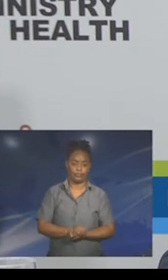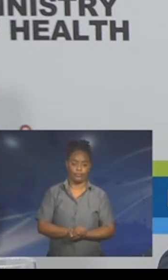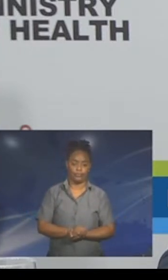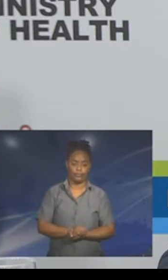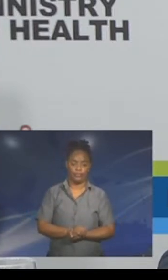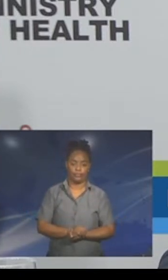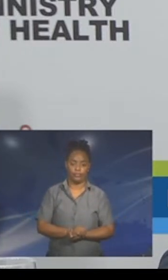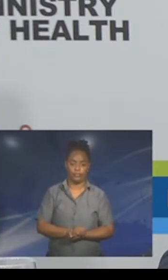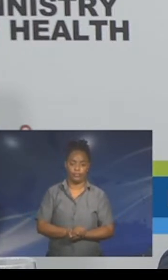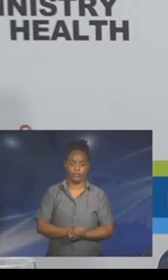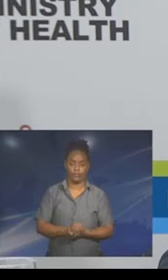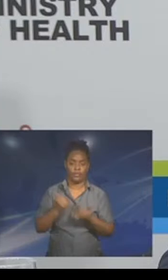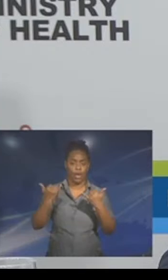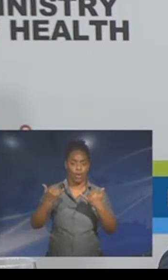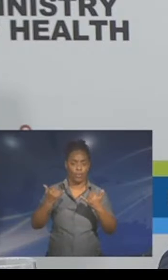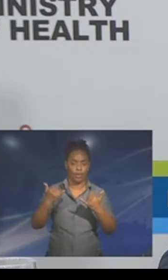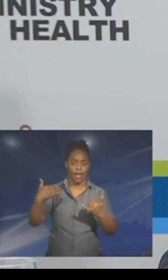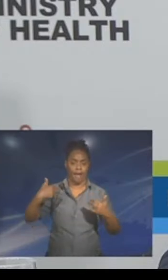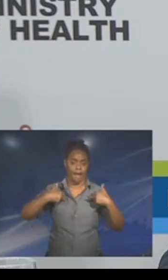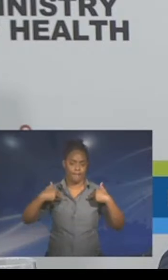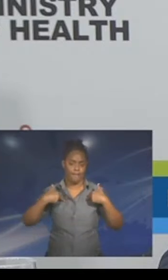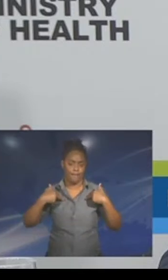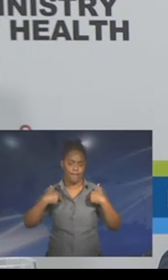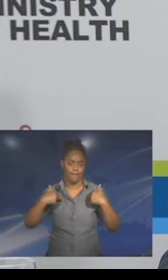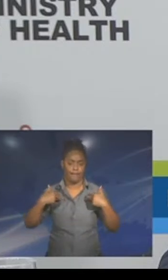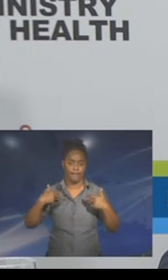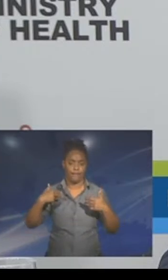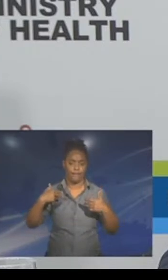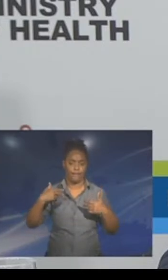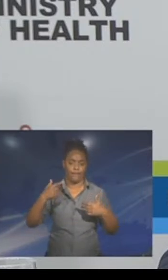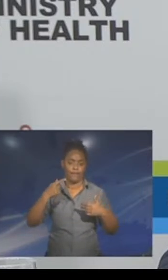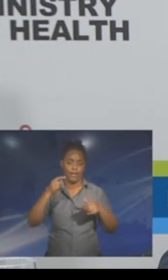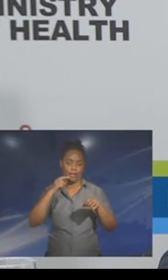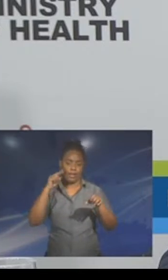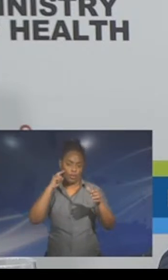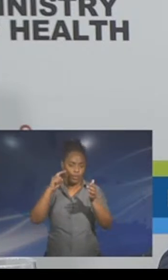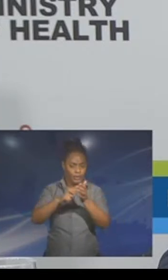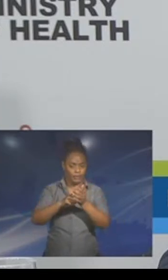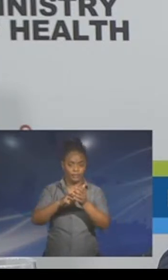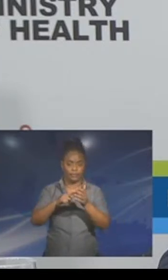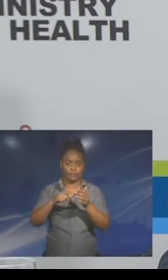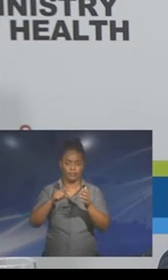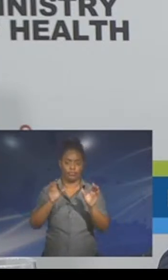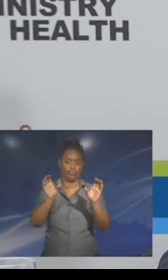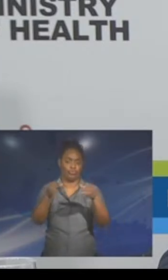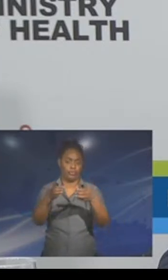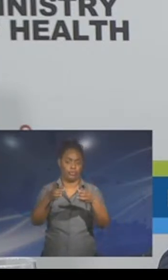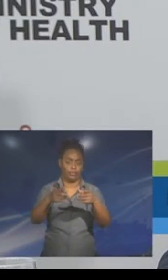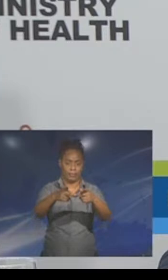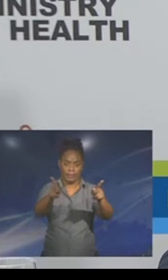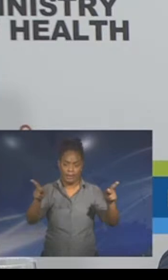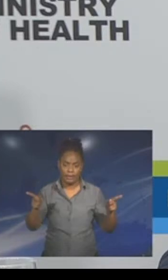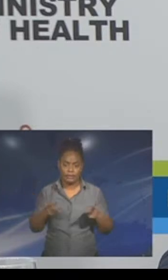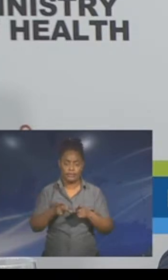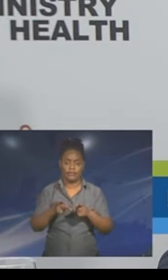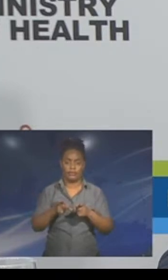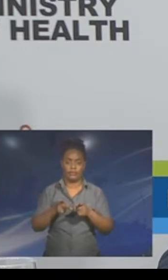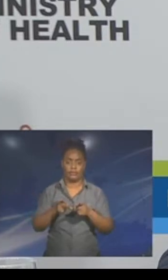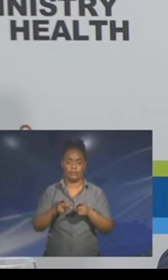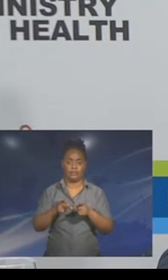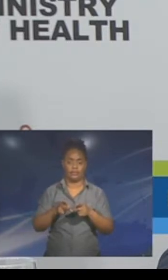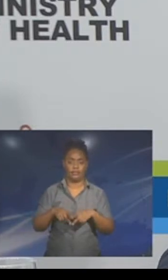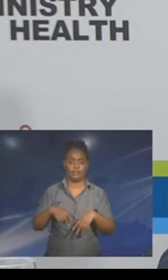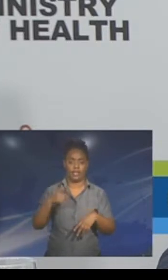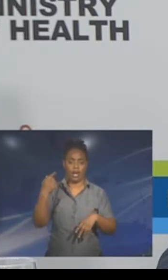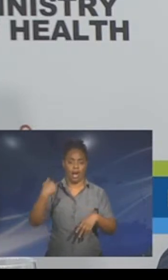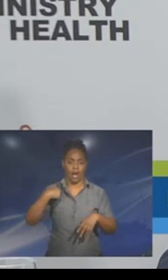So we have our testing capacity both at CARFA and at Trinidad Public Health Lab. And